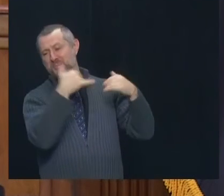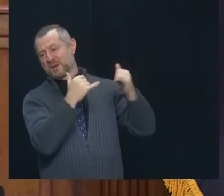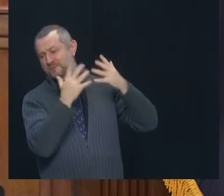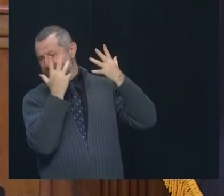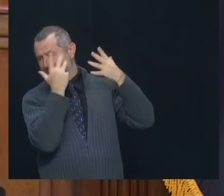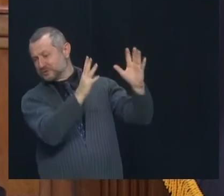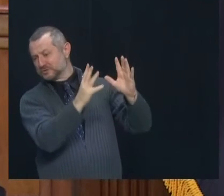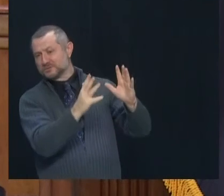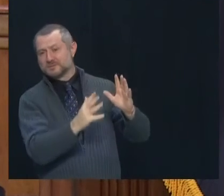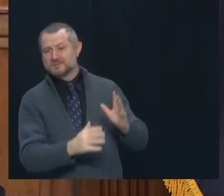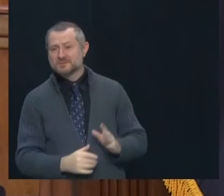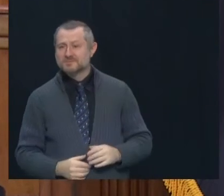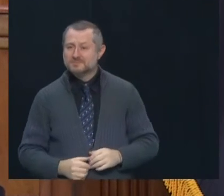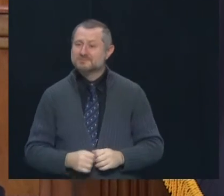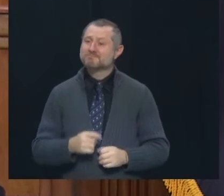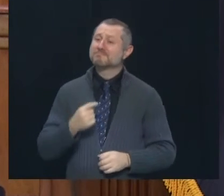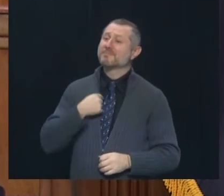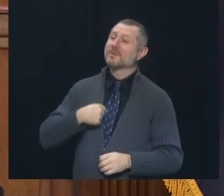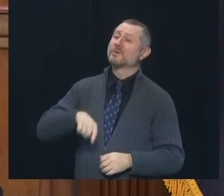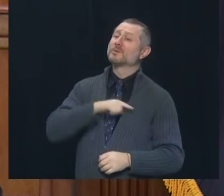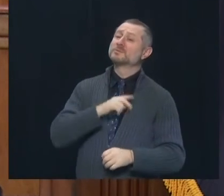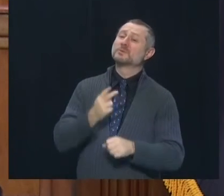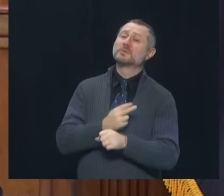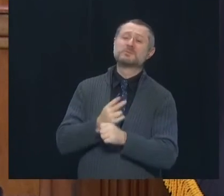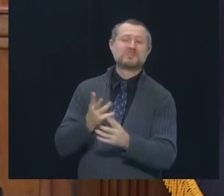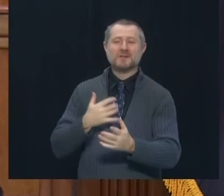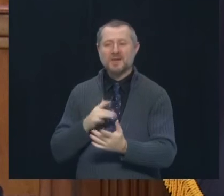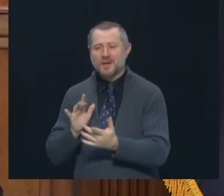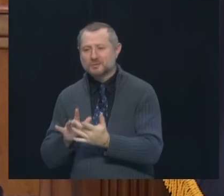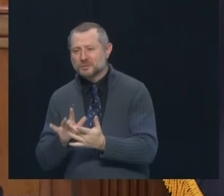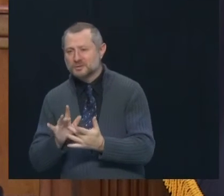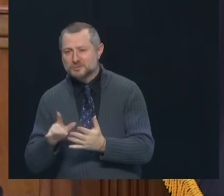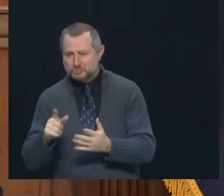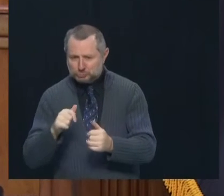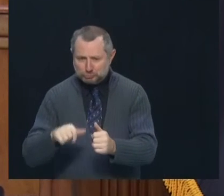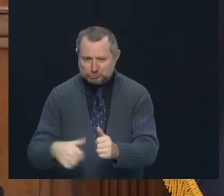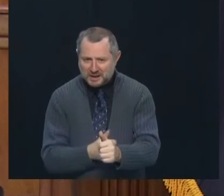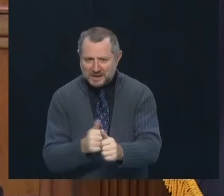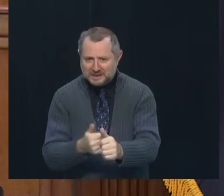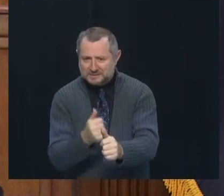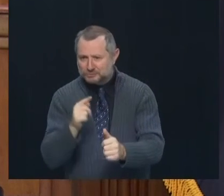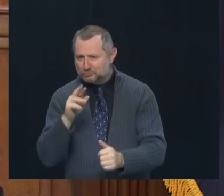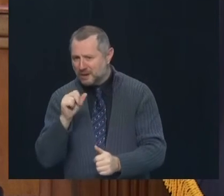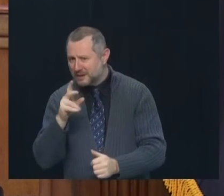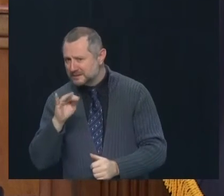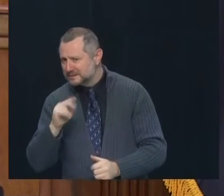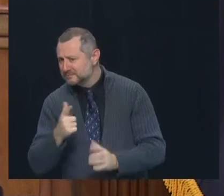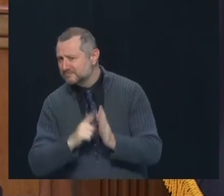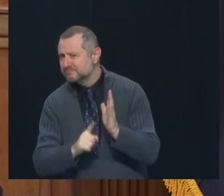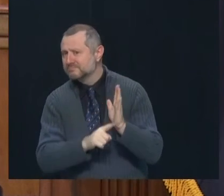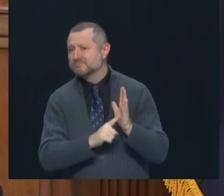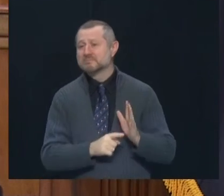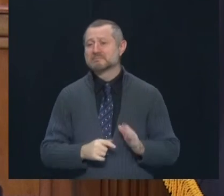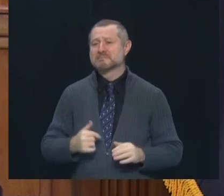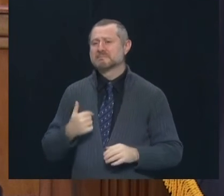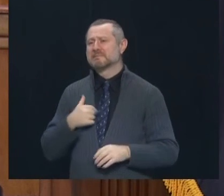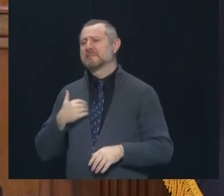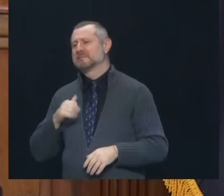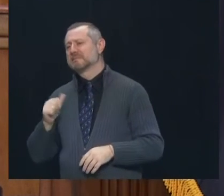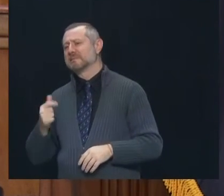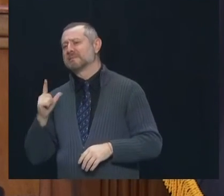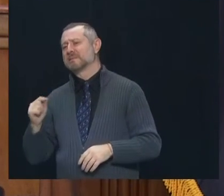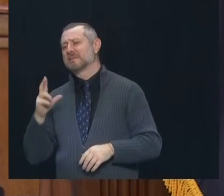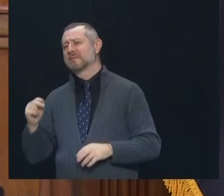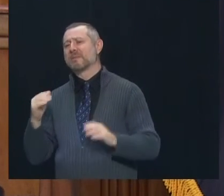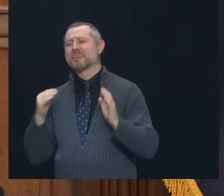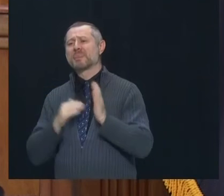We use contact tracing data. We have tens of thousands of